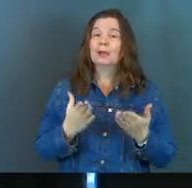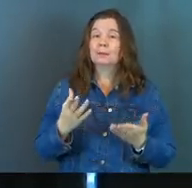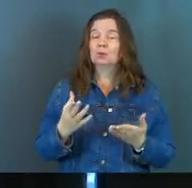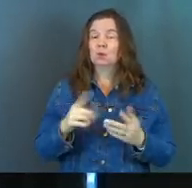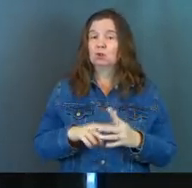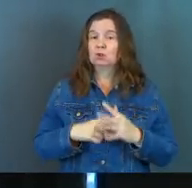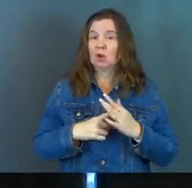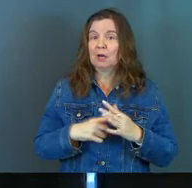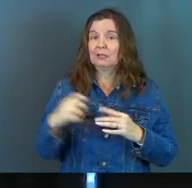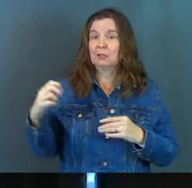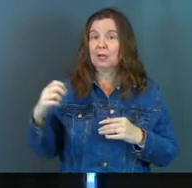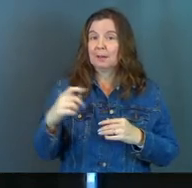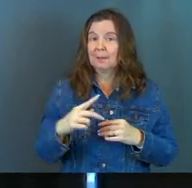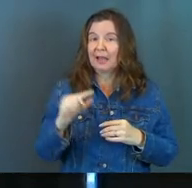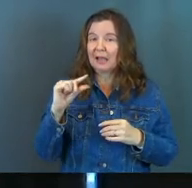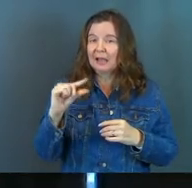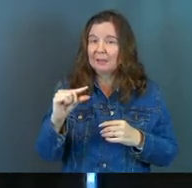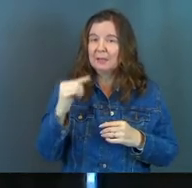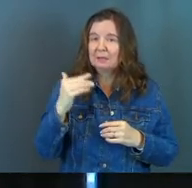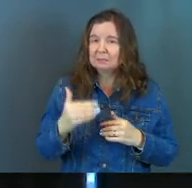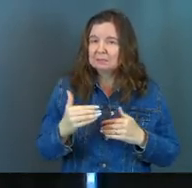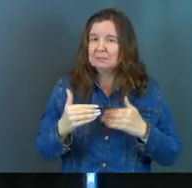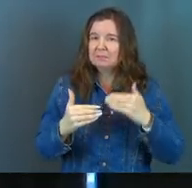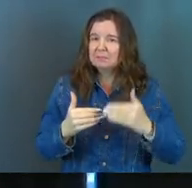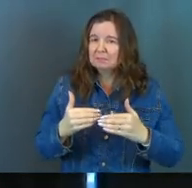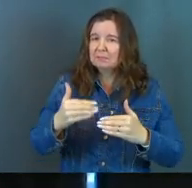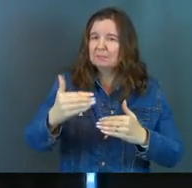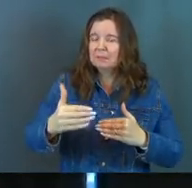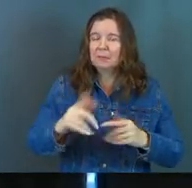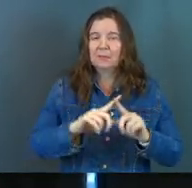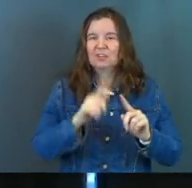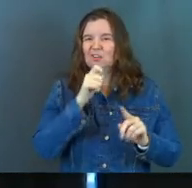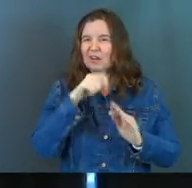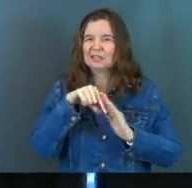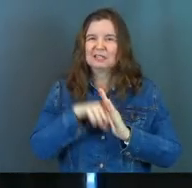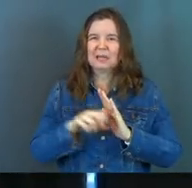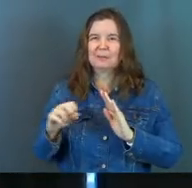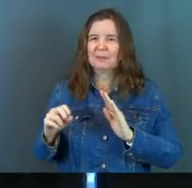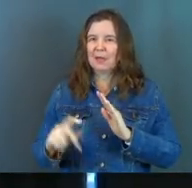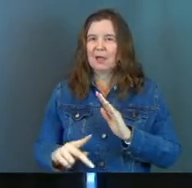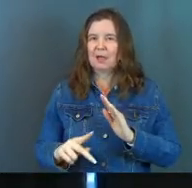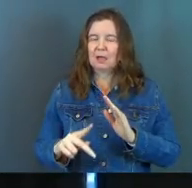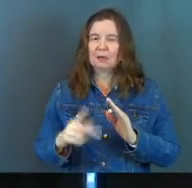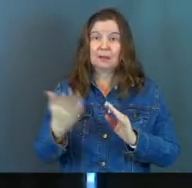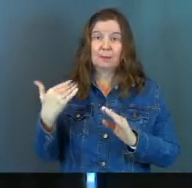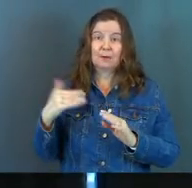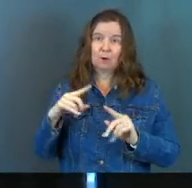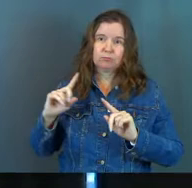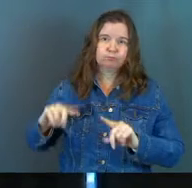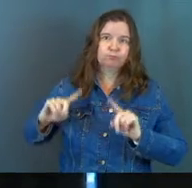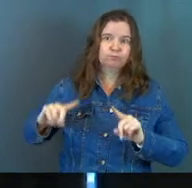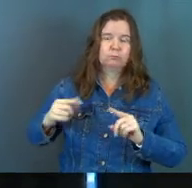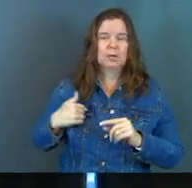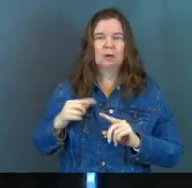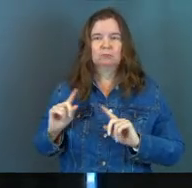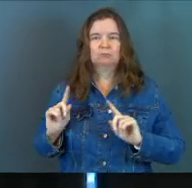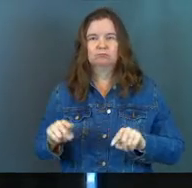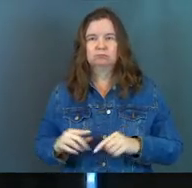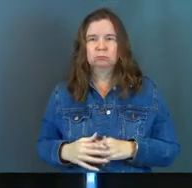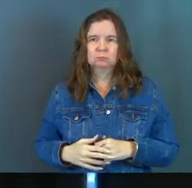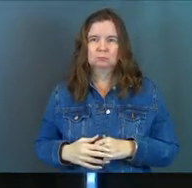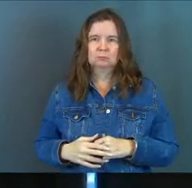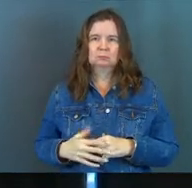you're starting to come back a bit, but you're not as deep back as what you used to be. Still talking